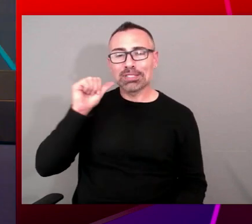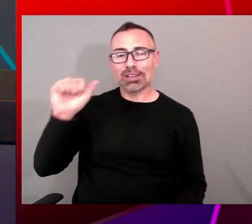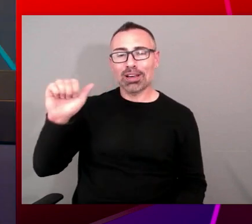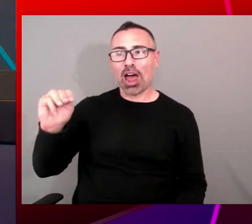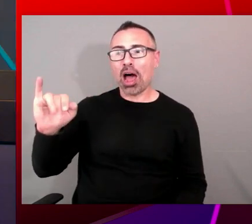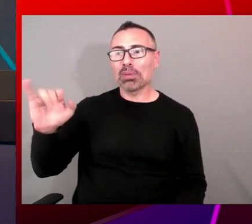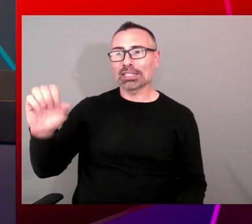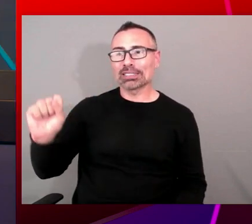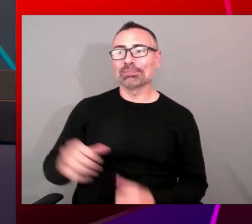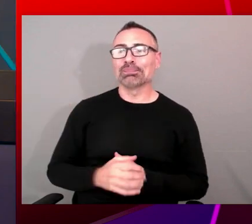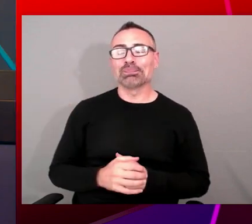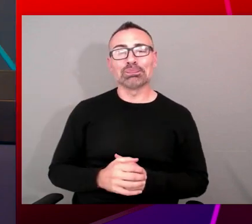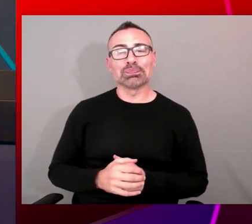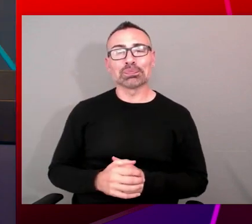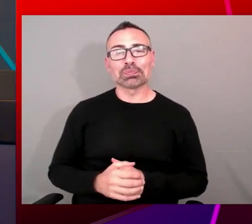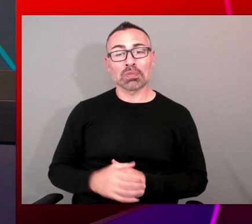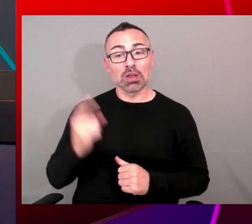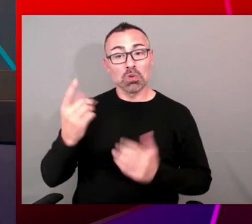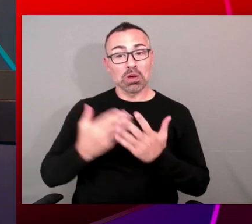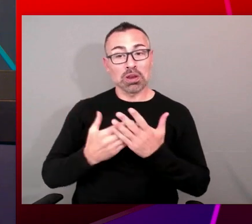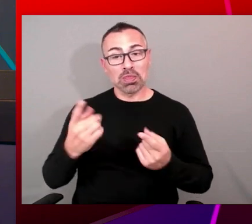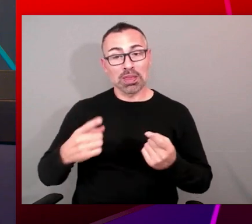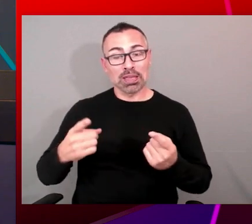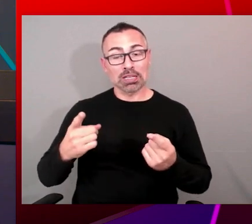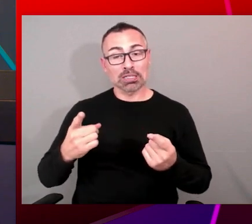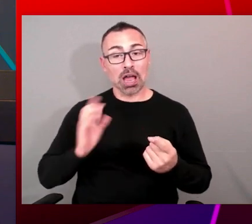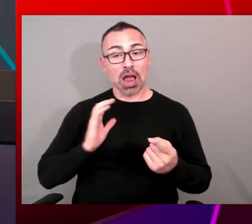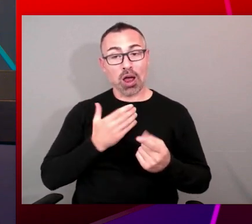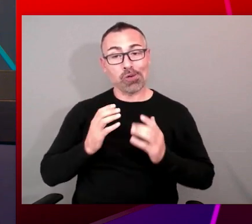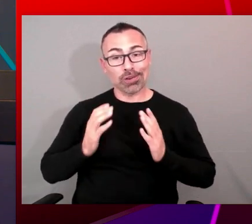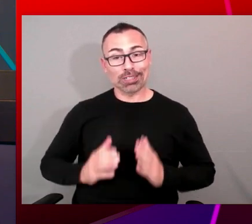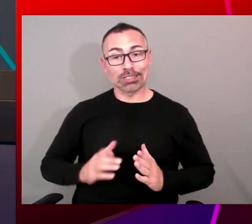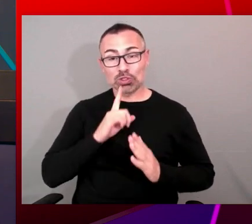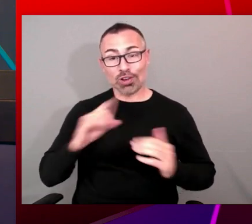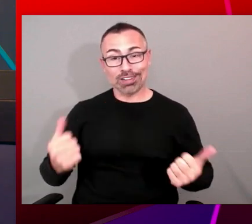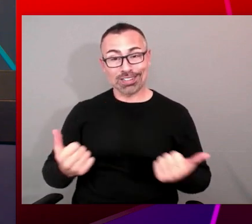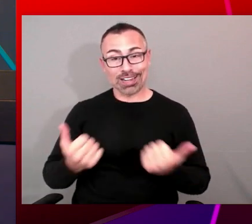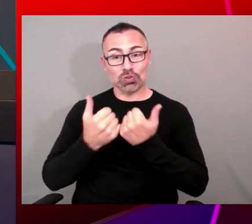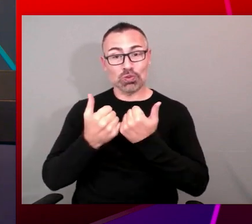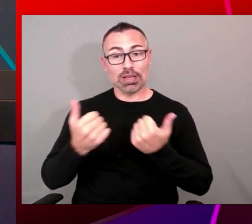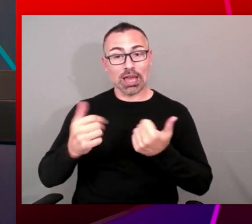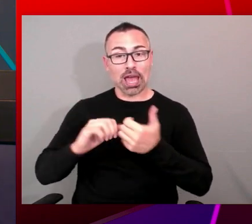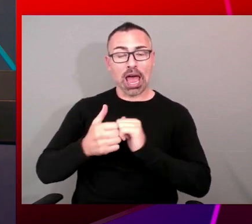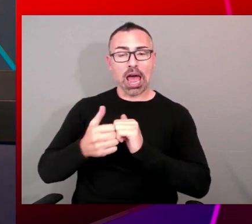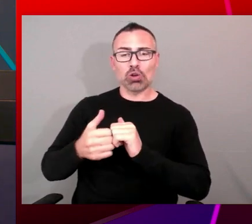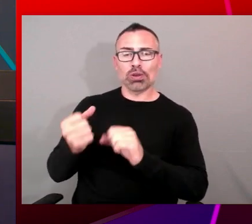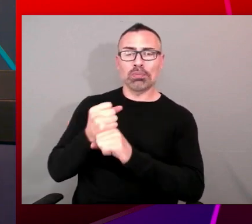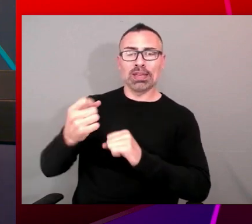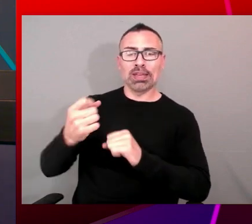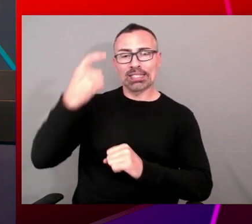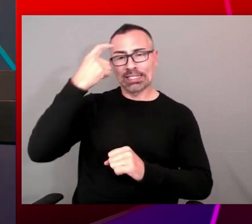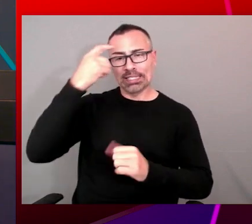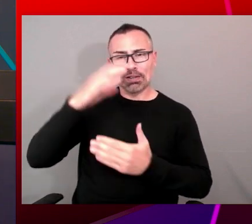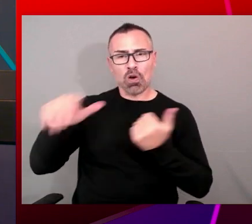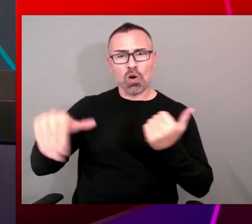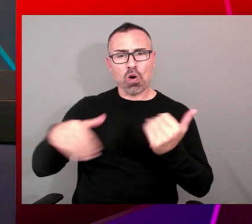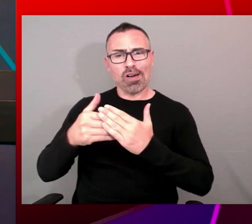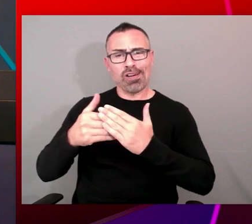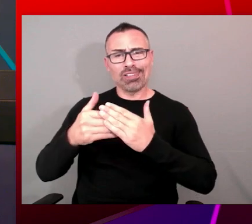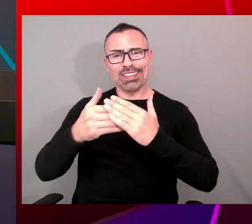it, one of the things a lot of our customers are challenged with is how do we make sense of all these types of biological